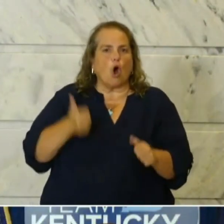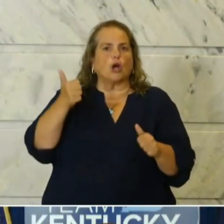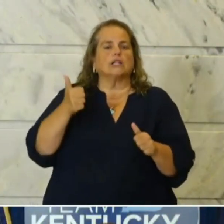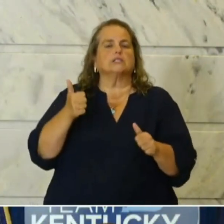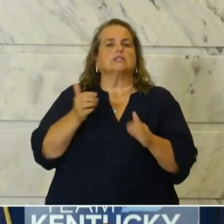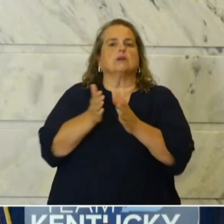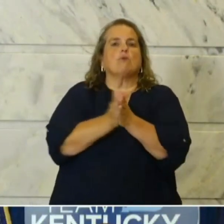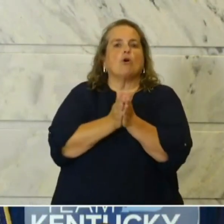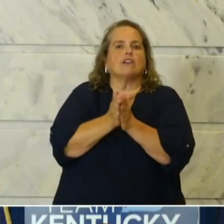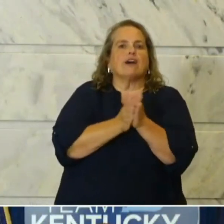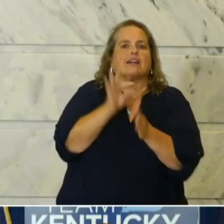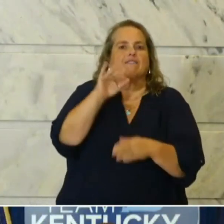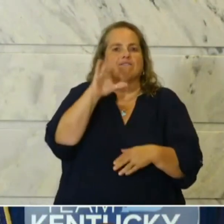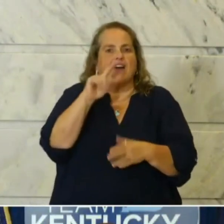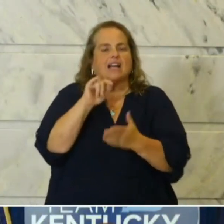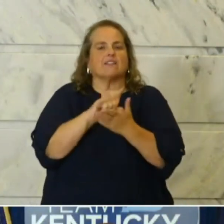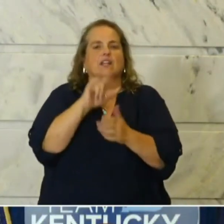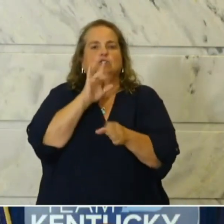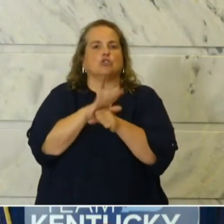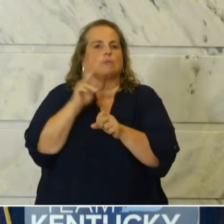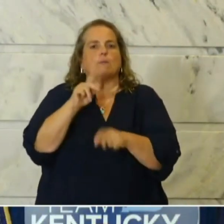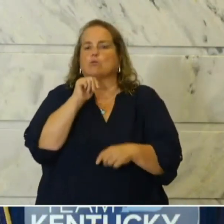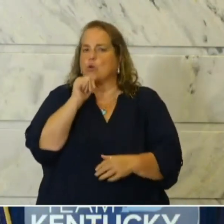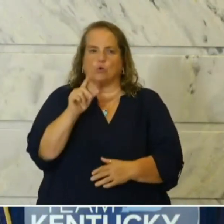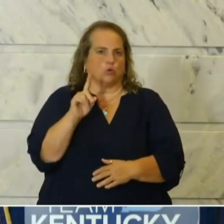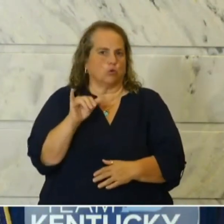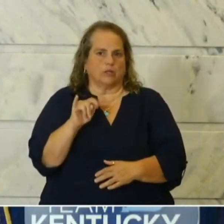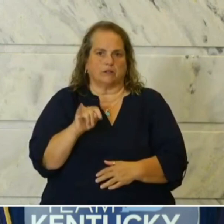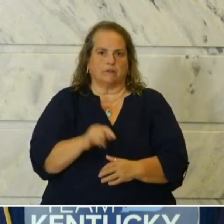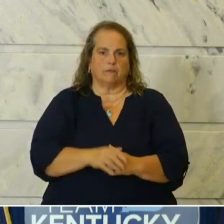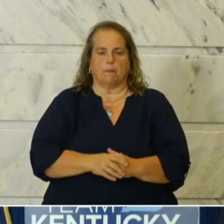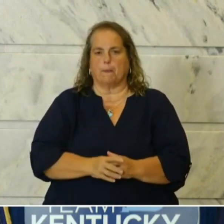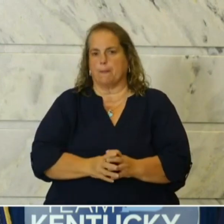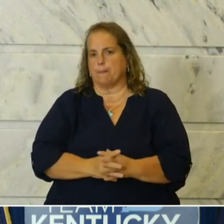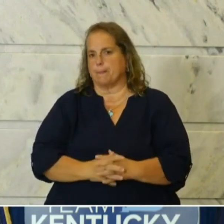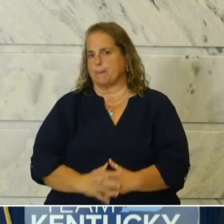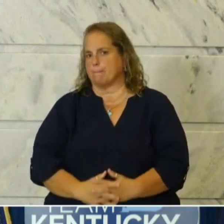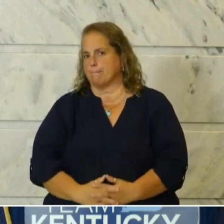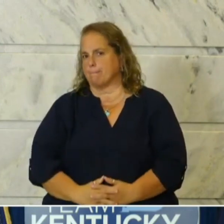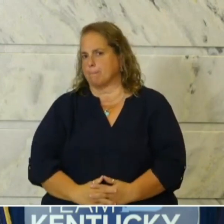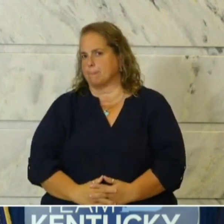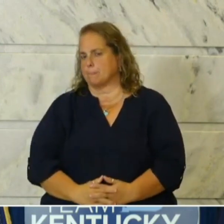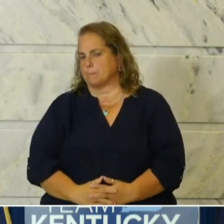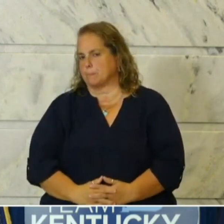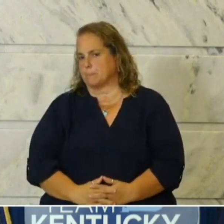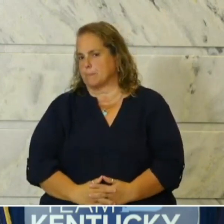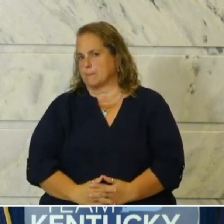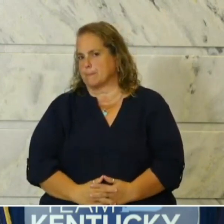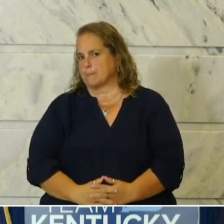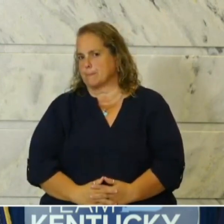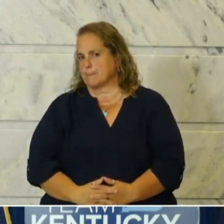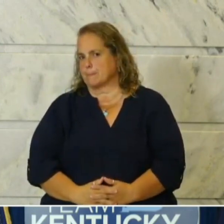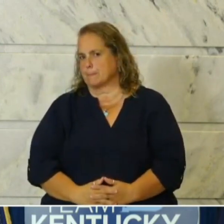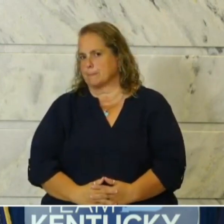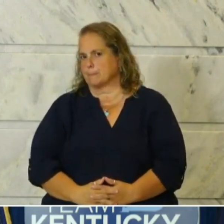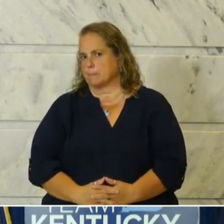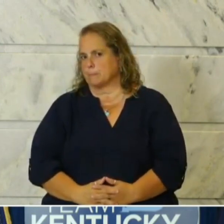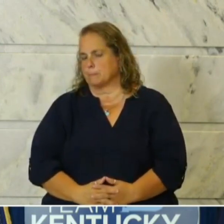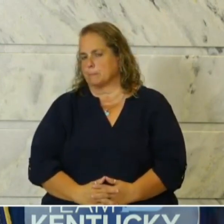motivating factor to ensure that people don't do it. Stu? I have a question. You talked the other day